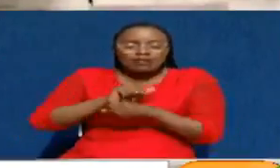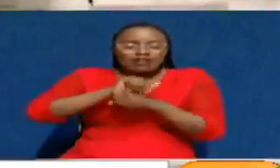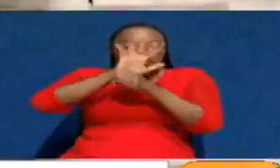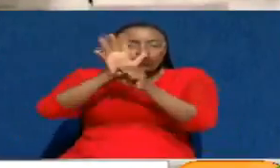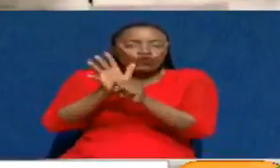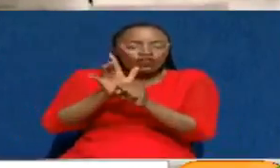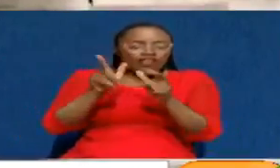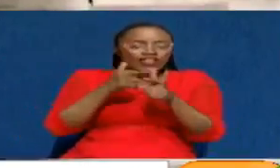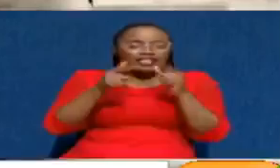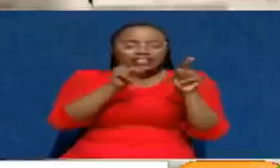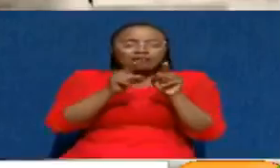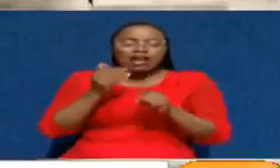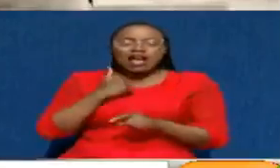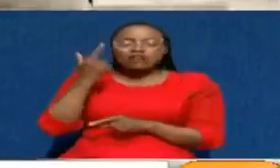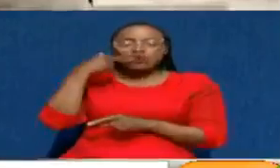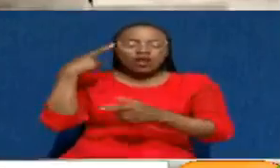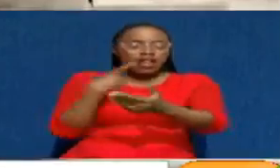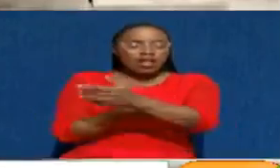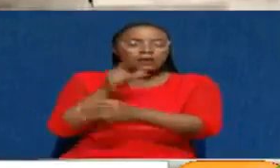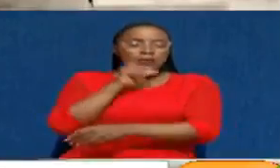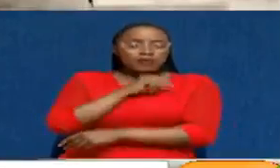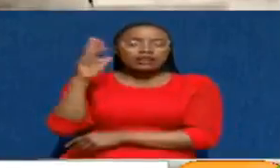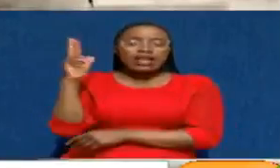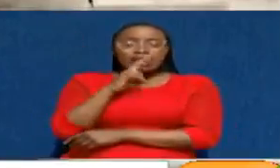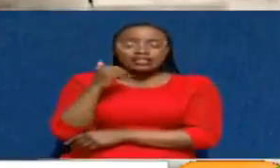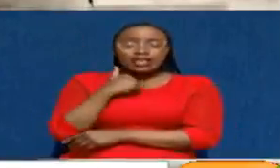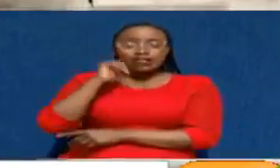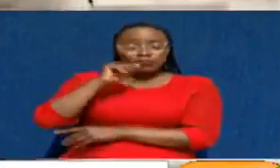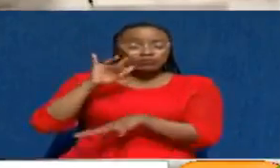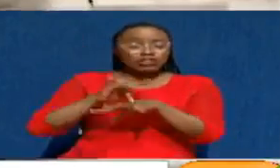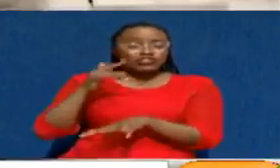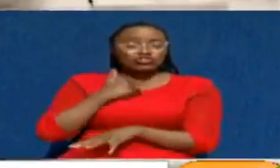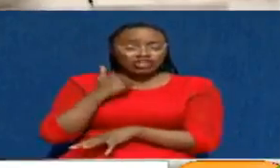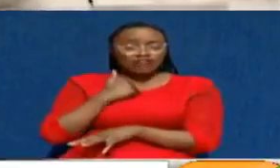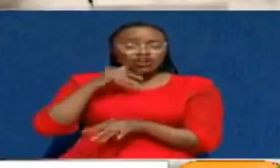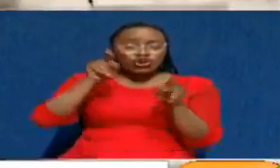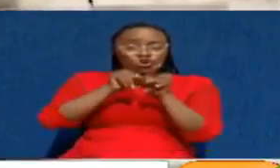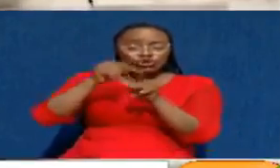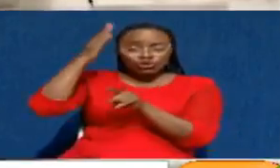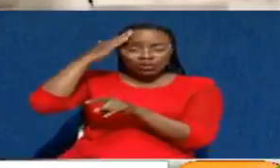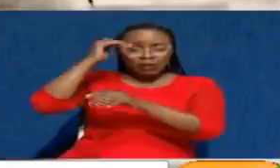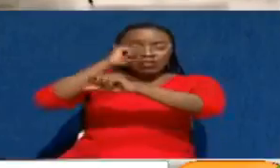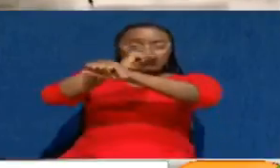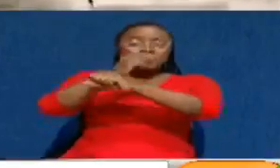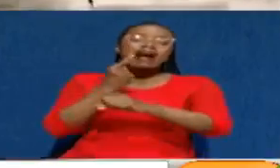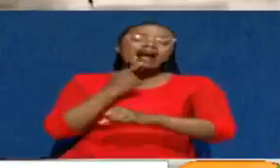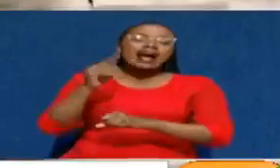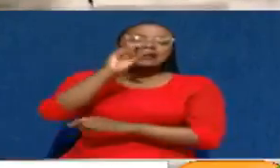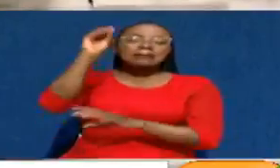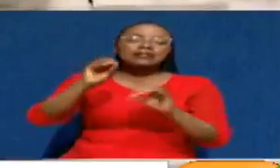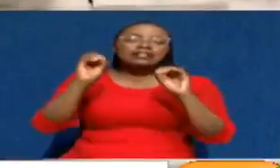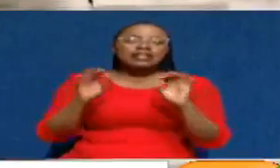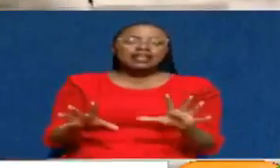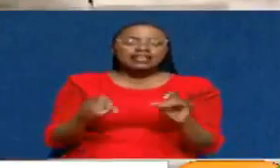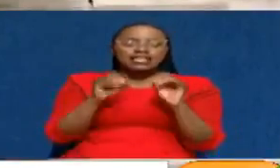speak, then even those who are vaccinated may still be at risk of getting some infection. Remembering that the protection is not